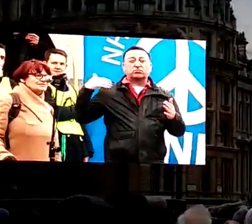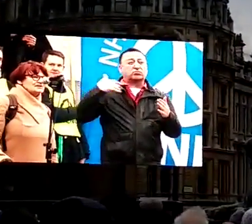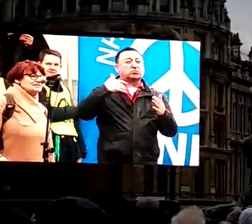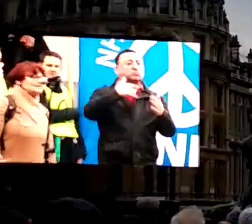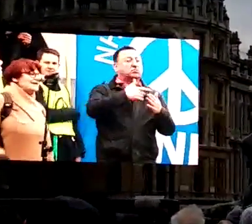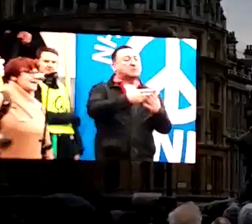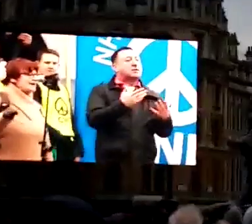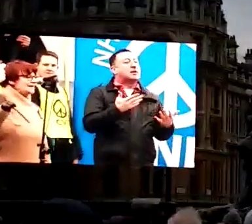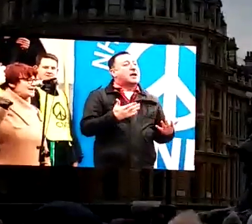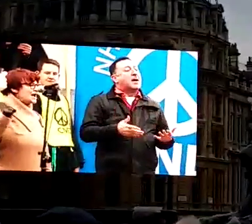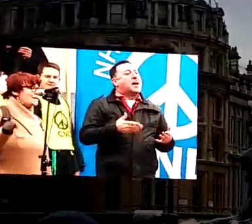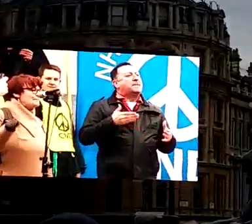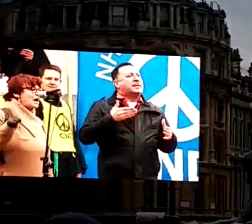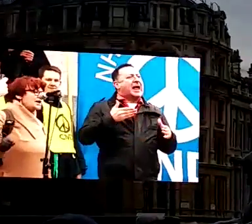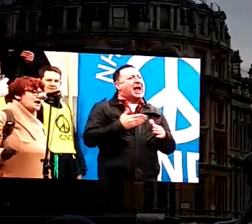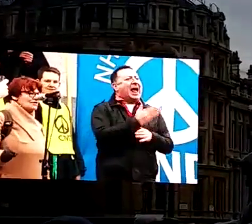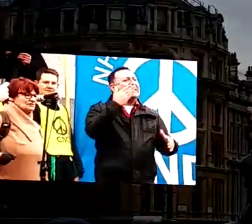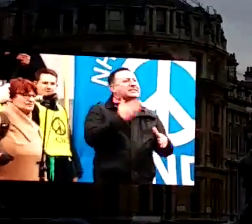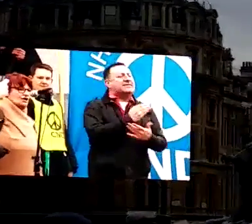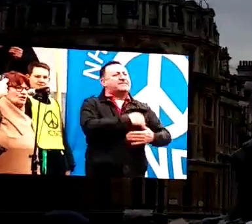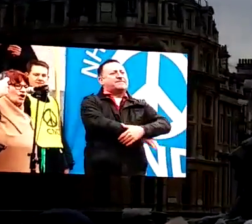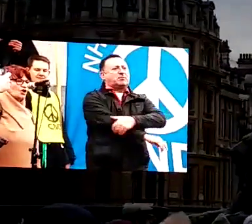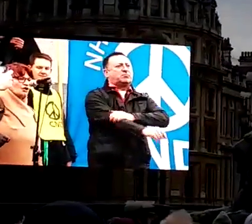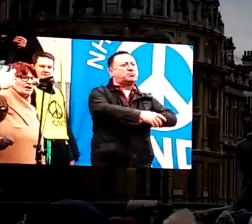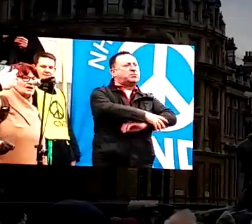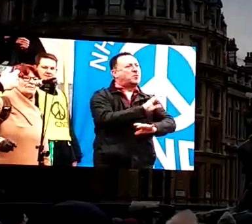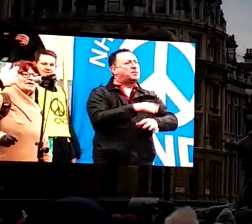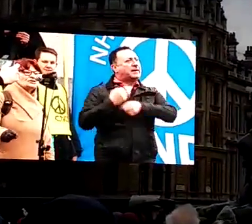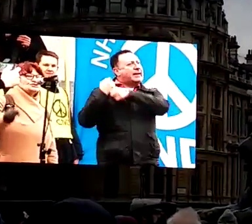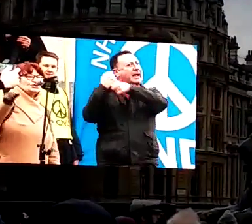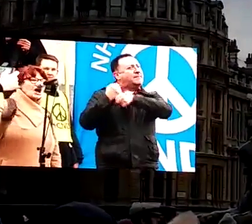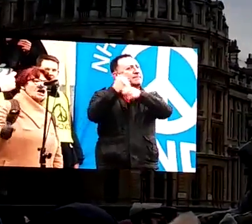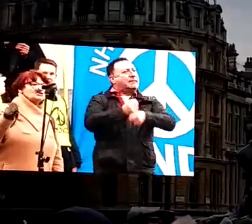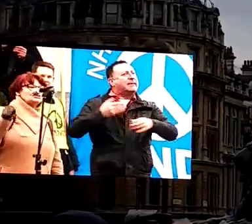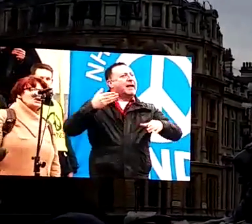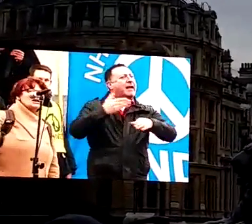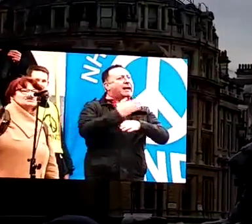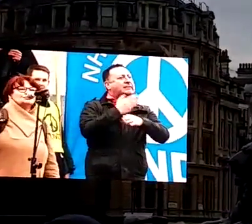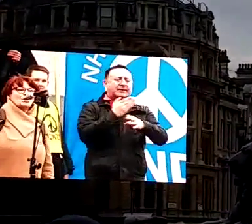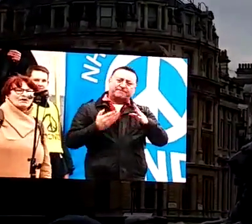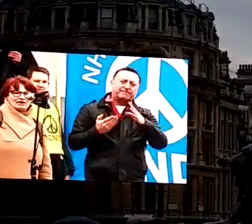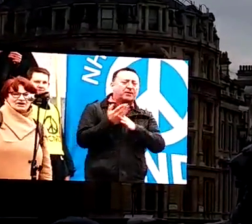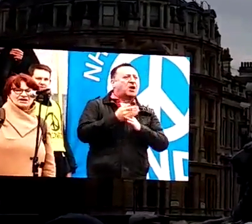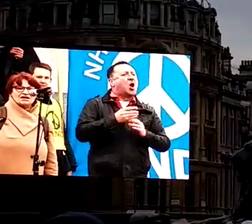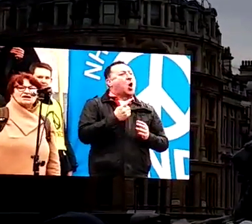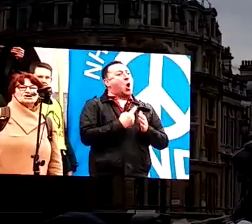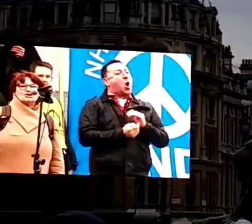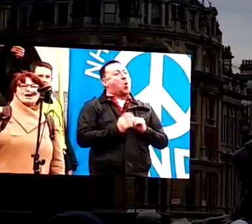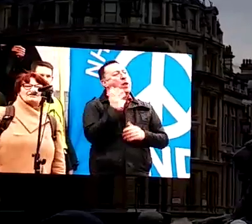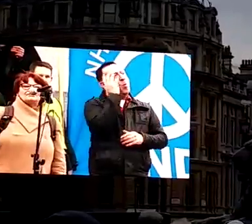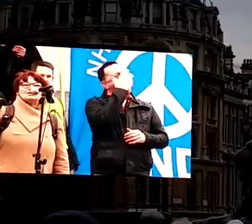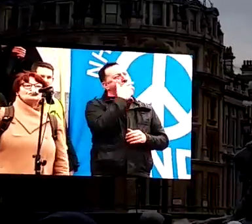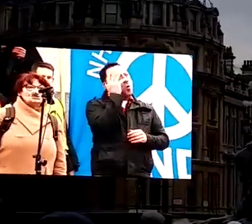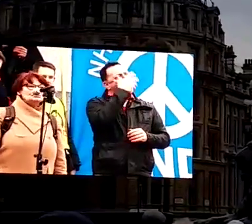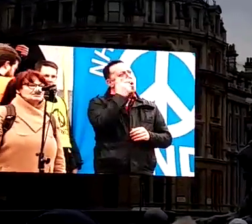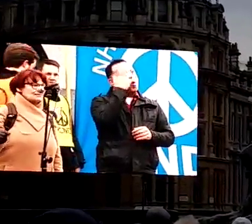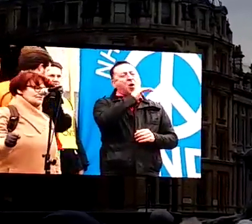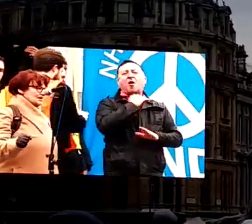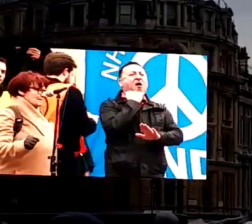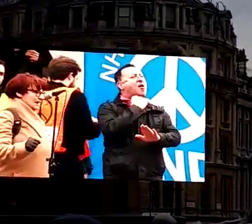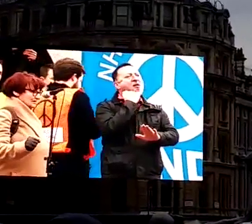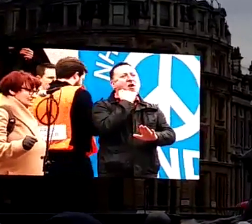an activist and a campaigner for so long, because you can't just worry, you have to